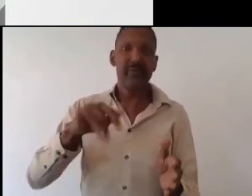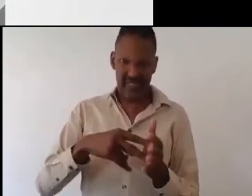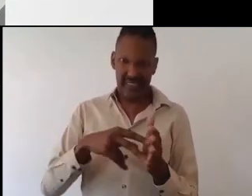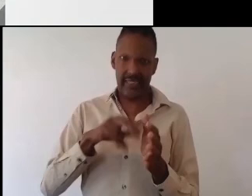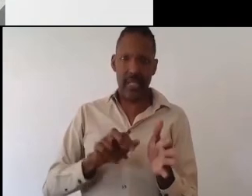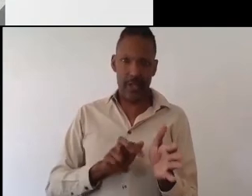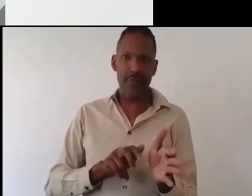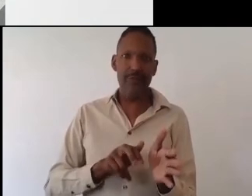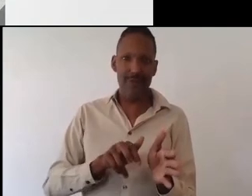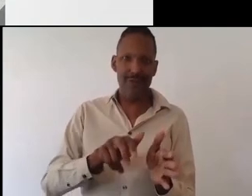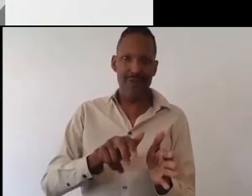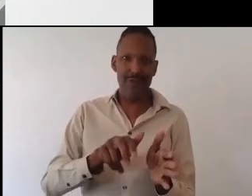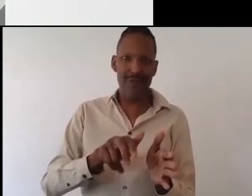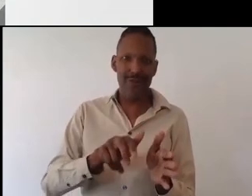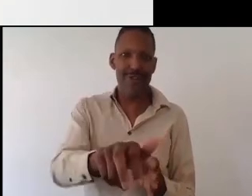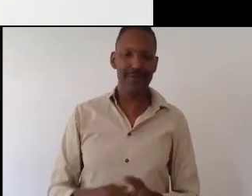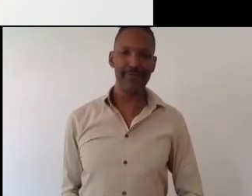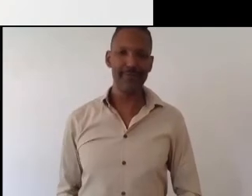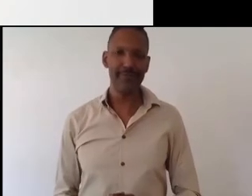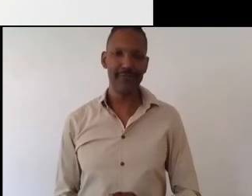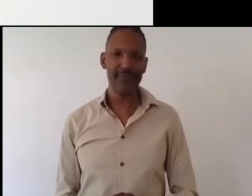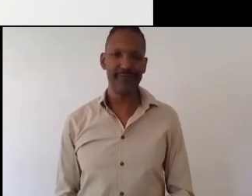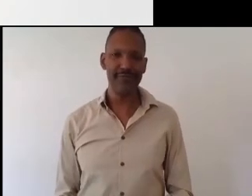that go across the entire crosswalk.